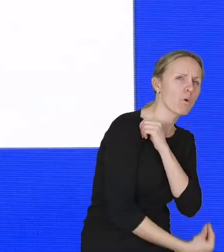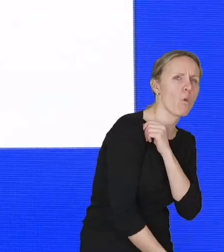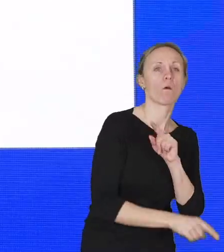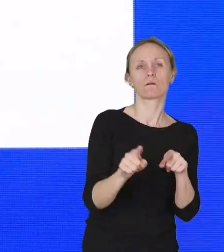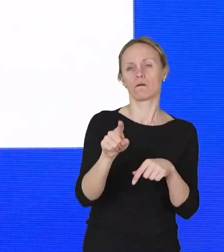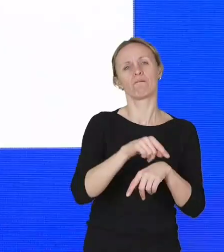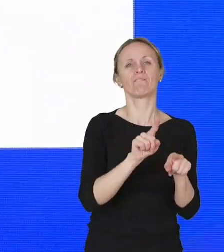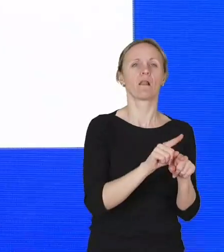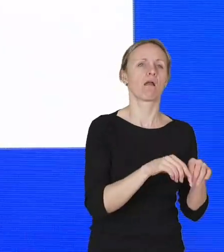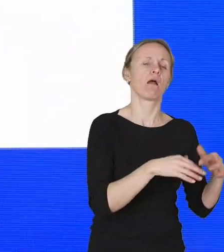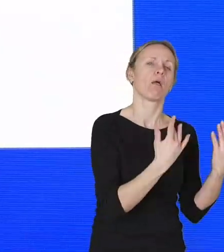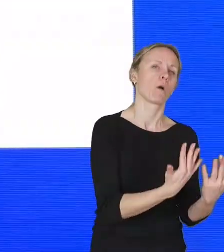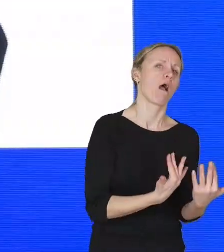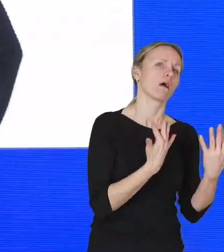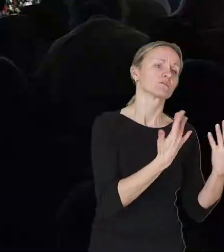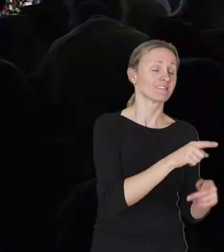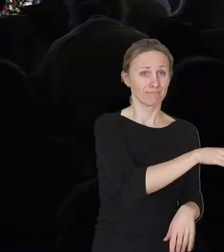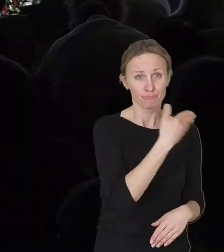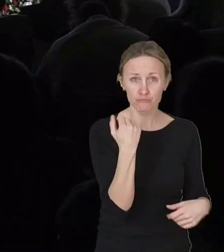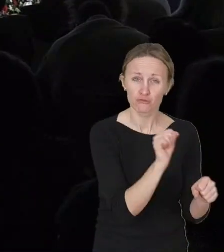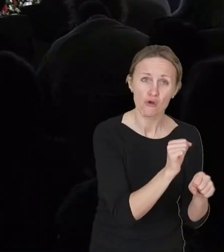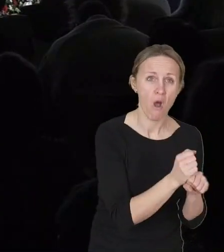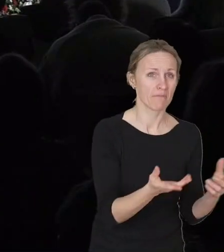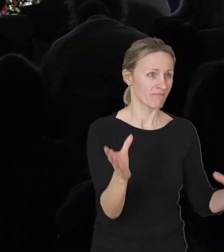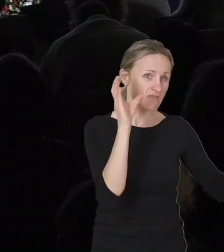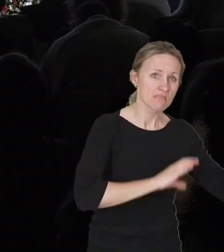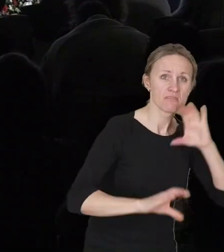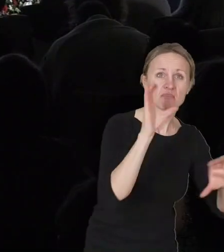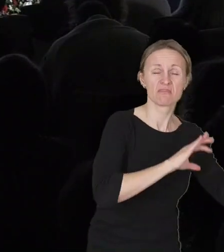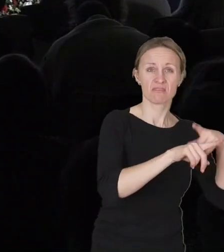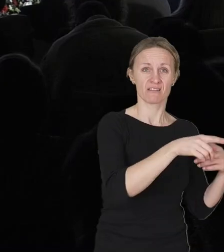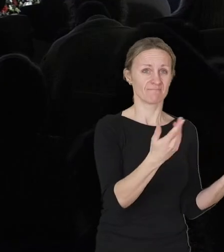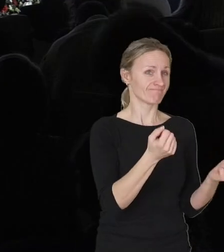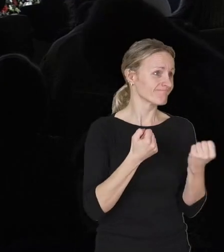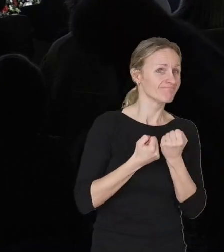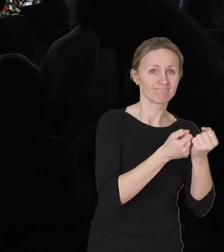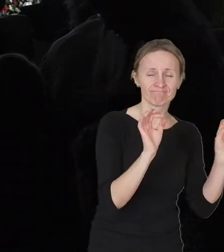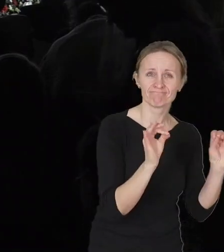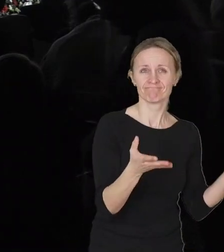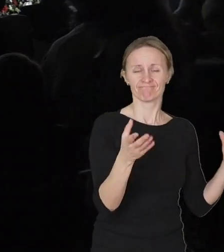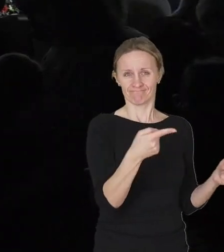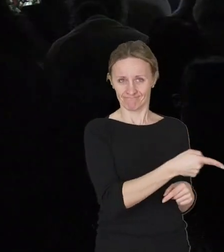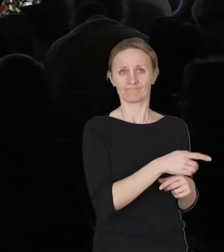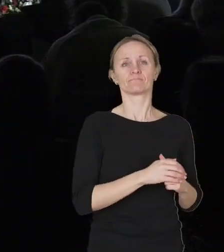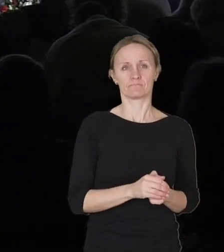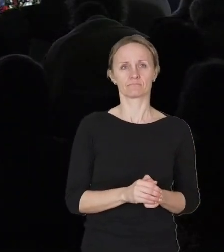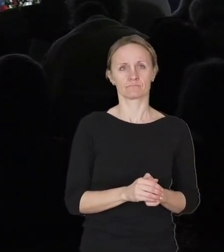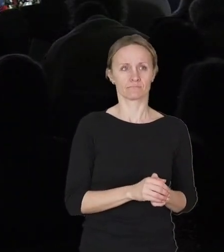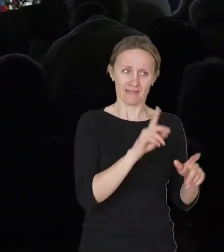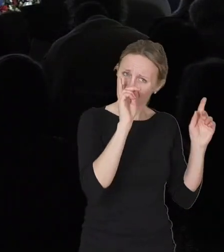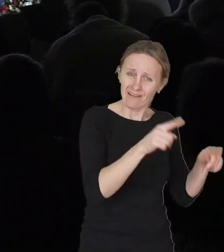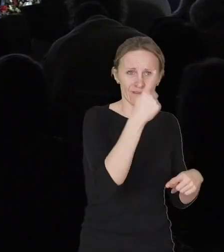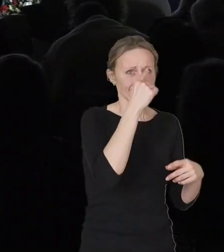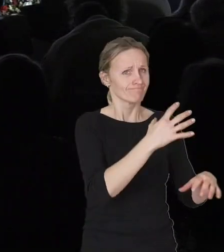we need change. I like very much that you are referring to resources, to capacities of the poorest regions or